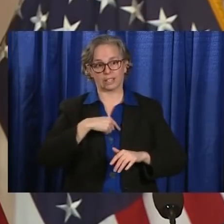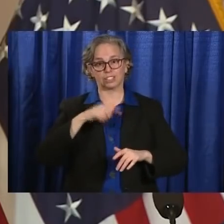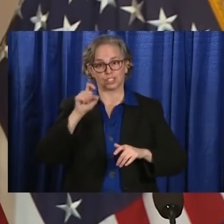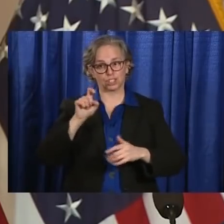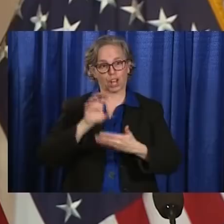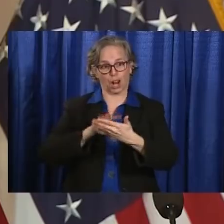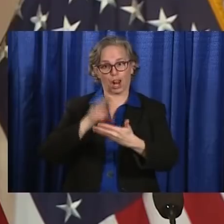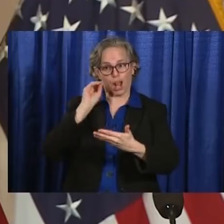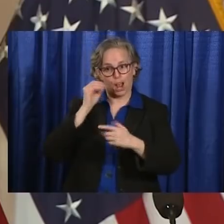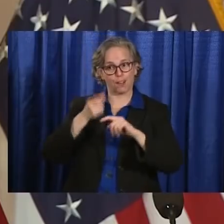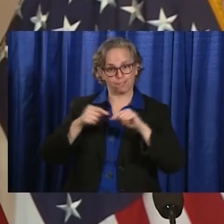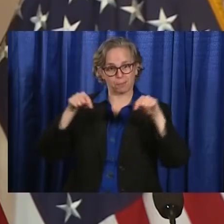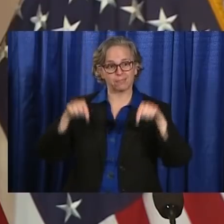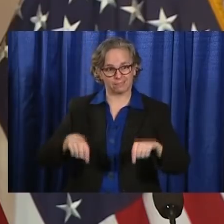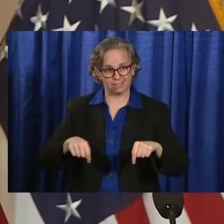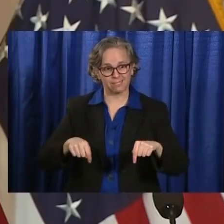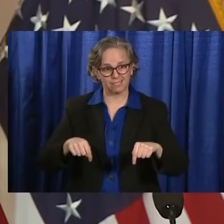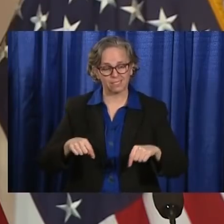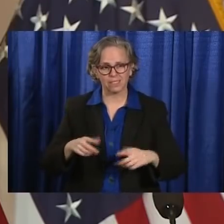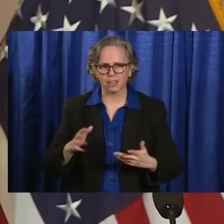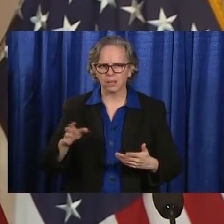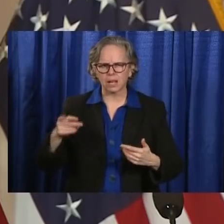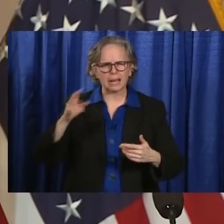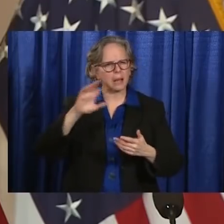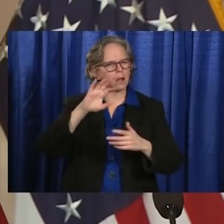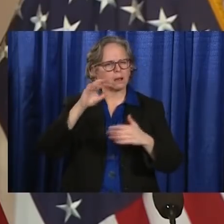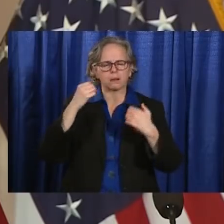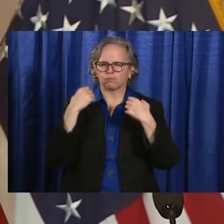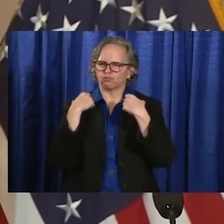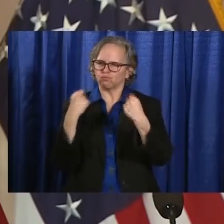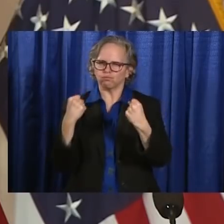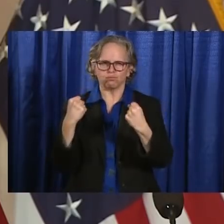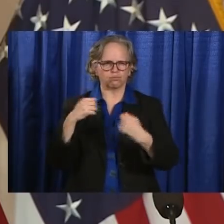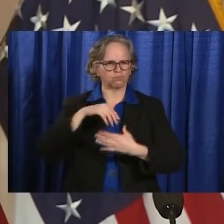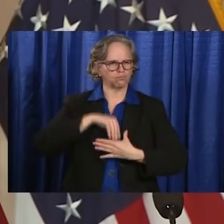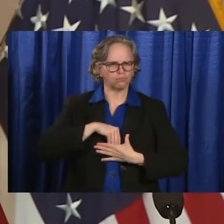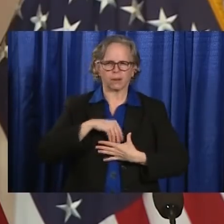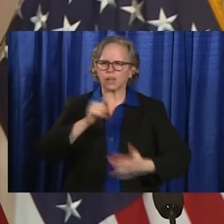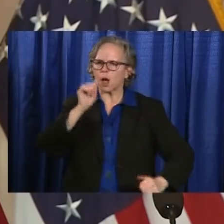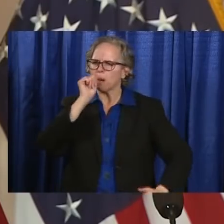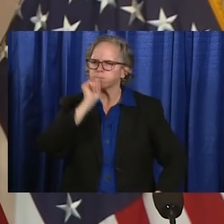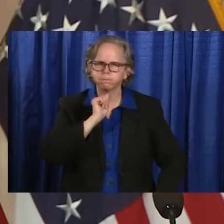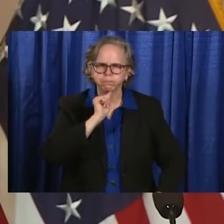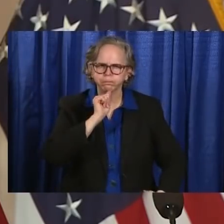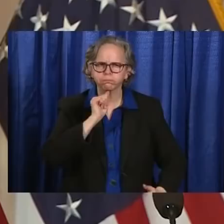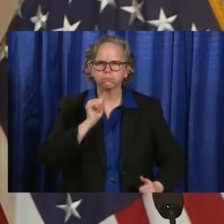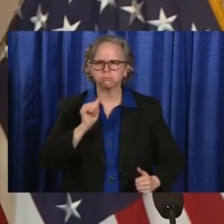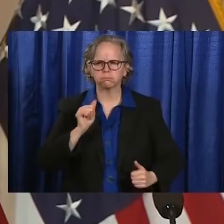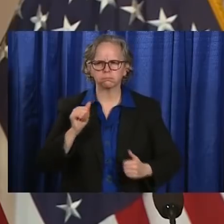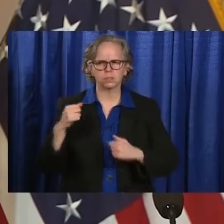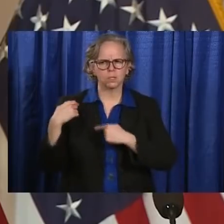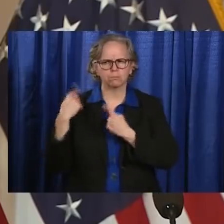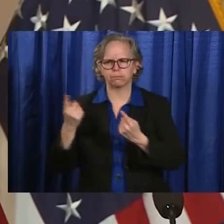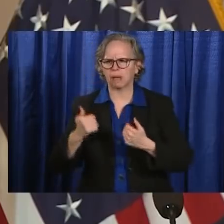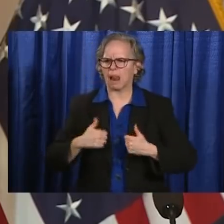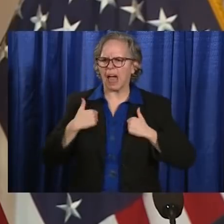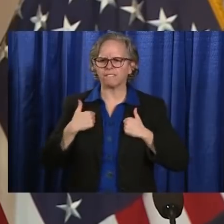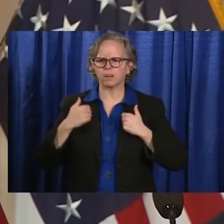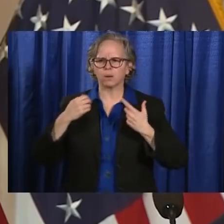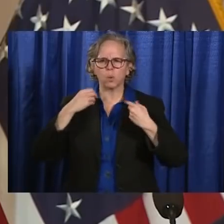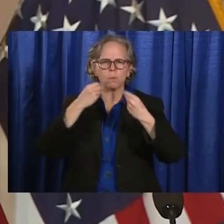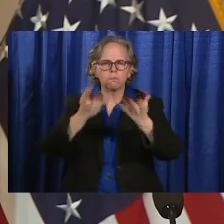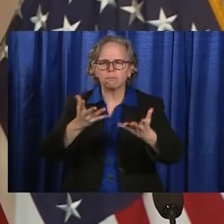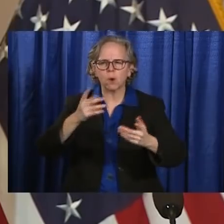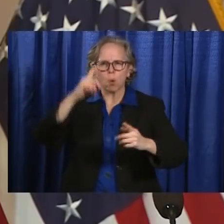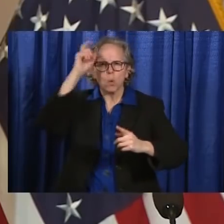and resilience and patience and bravery. But we also need to appreciate how hard this is for our loved ones who are